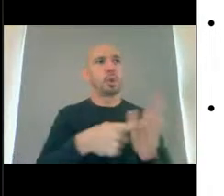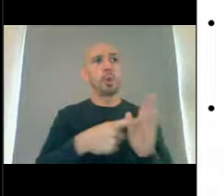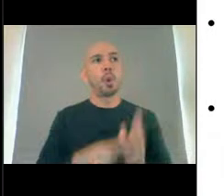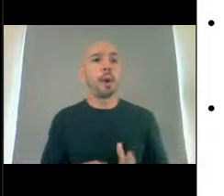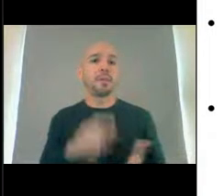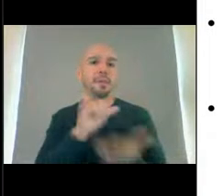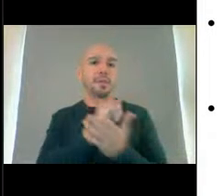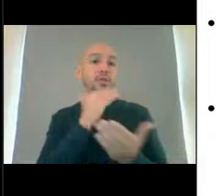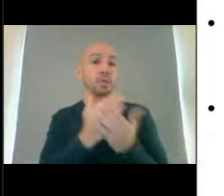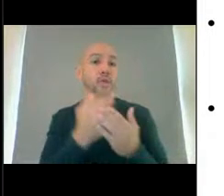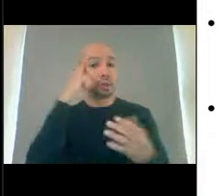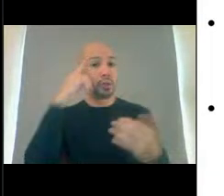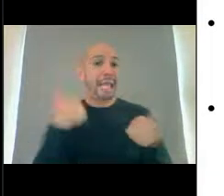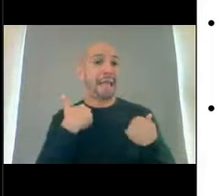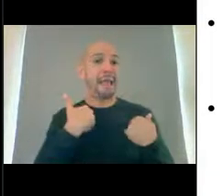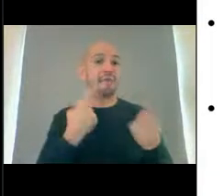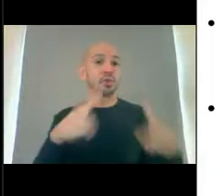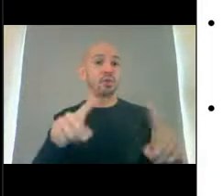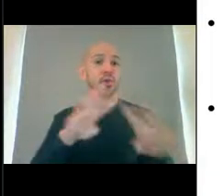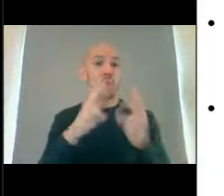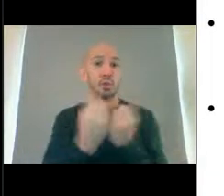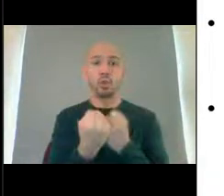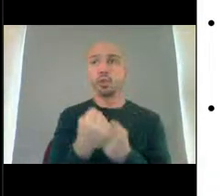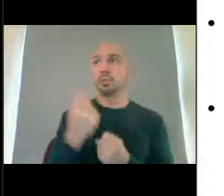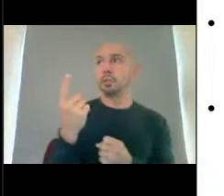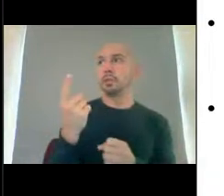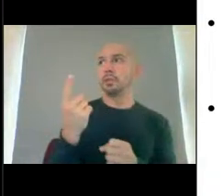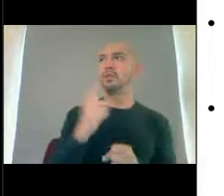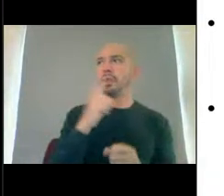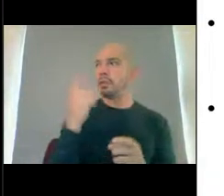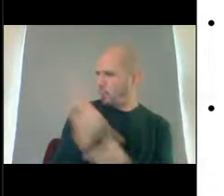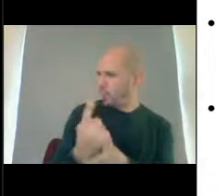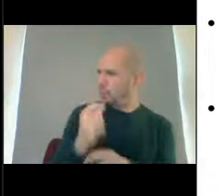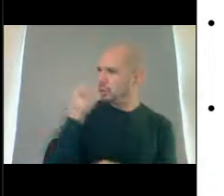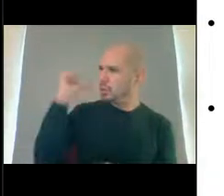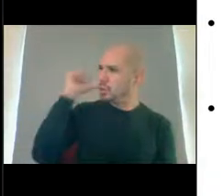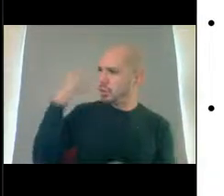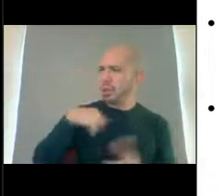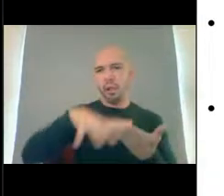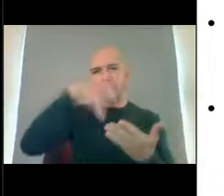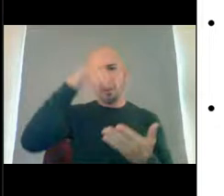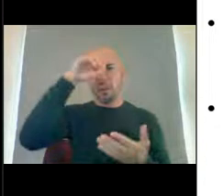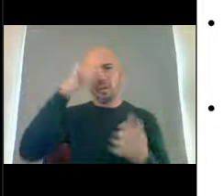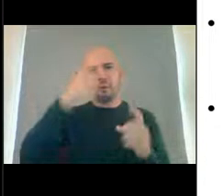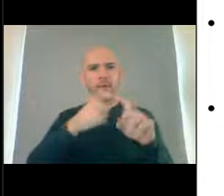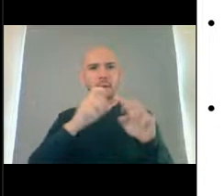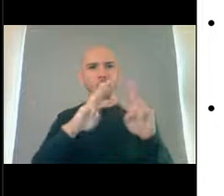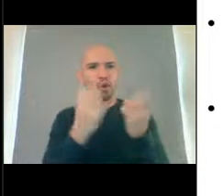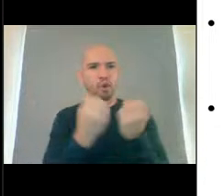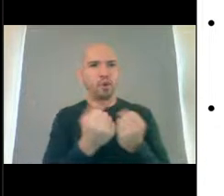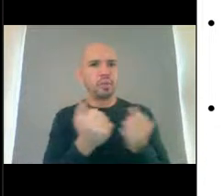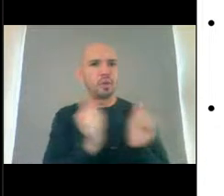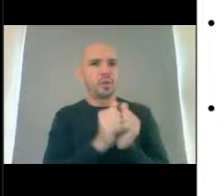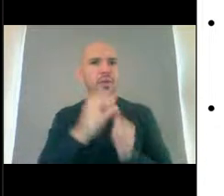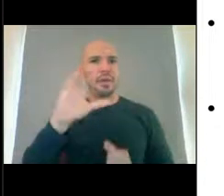workshops i think it's the sound sounded so yesterday from what i learned at our workshop with with caltrans folks